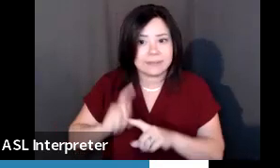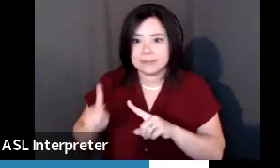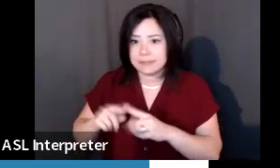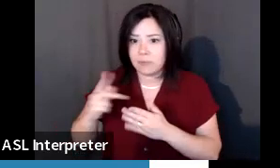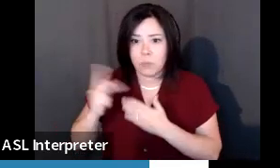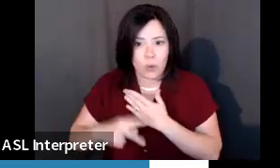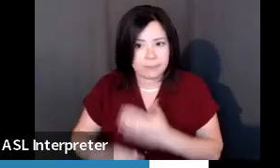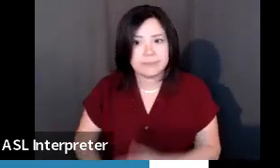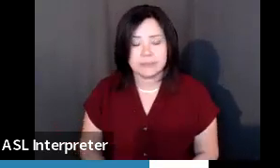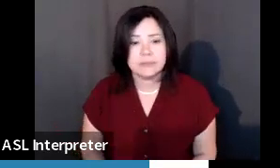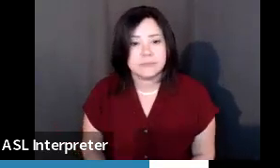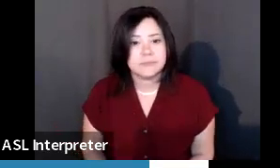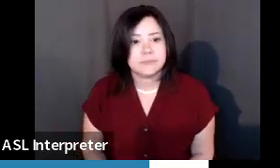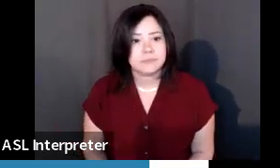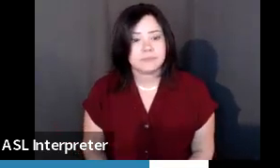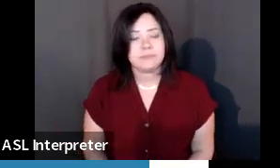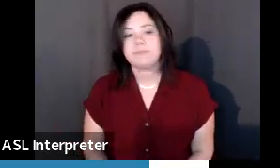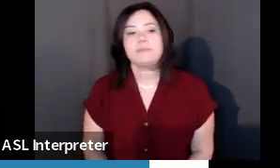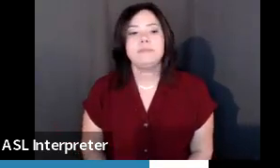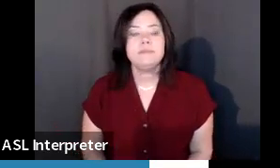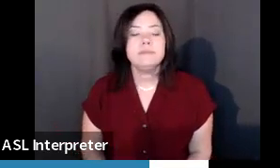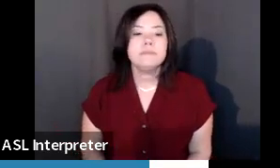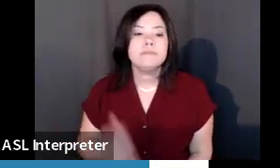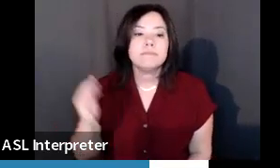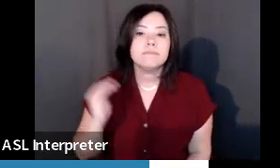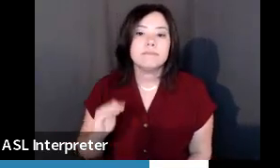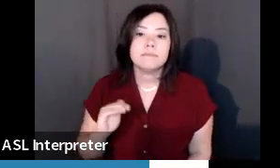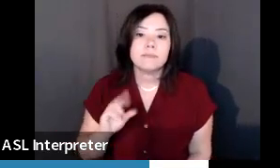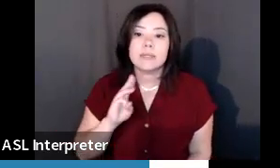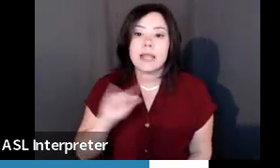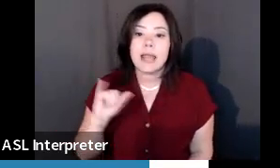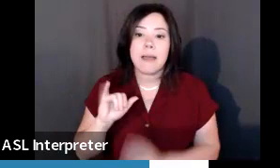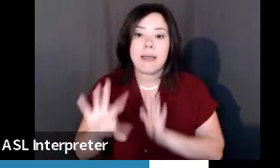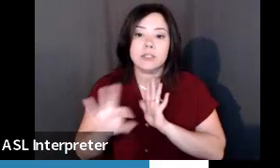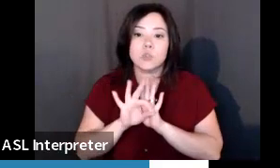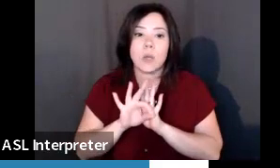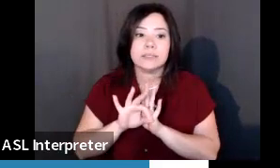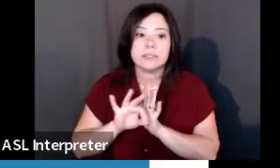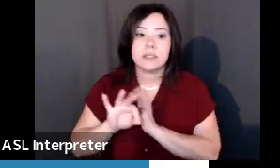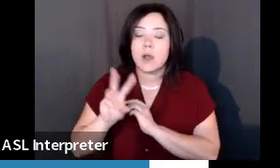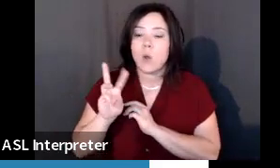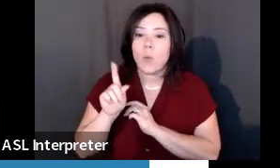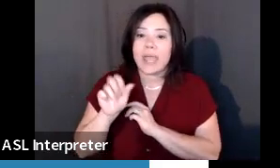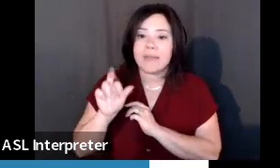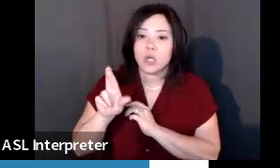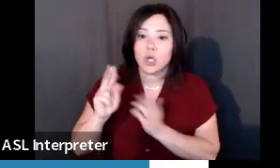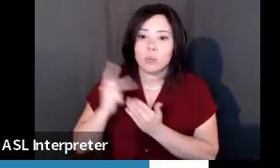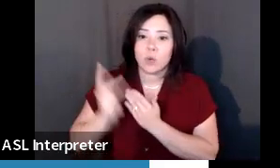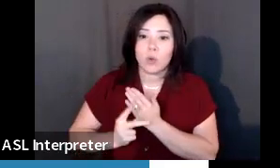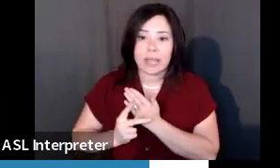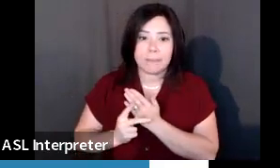programs. So, and then there's the MI choice waiver programs that can